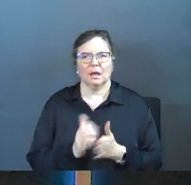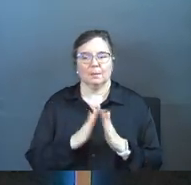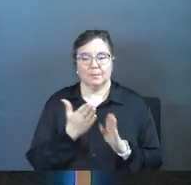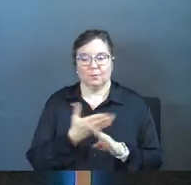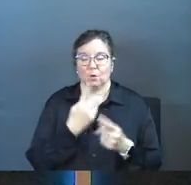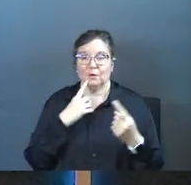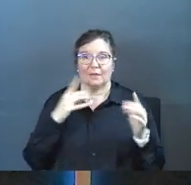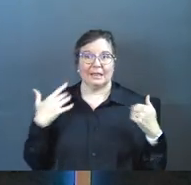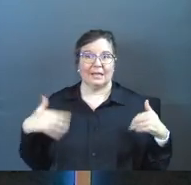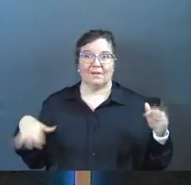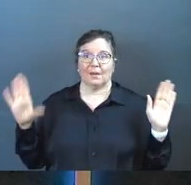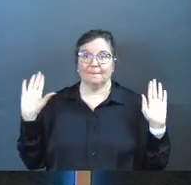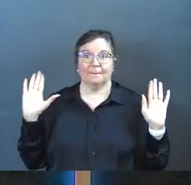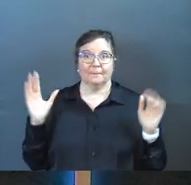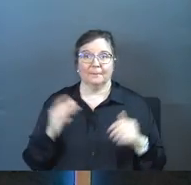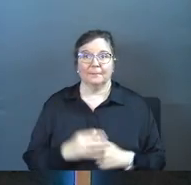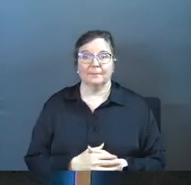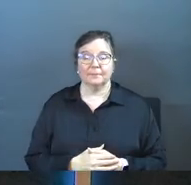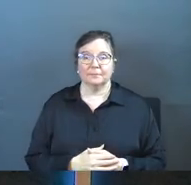before you finally gave up?